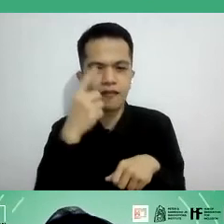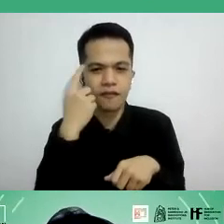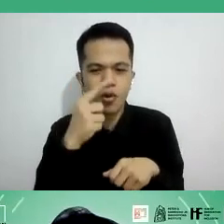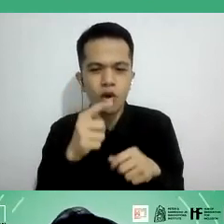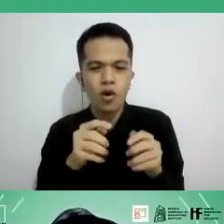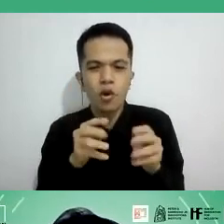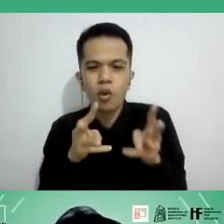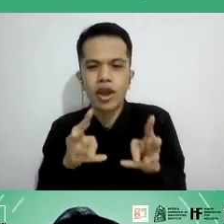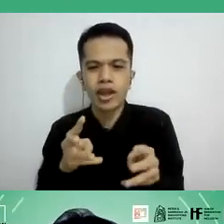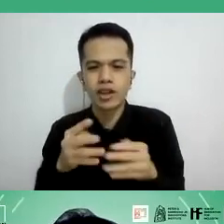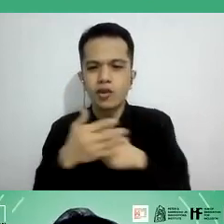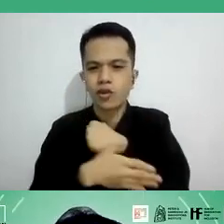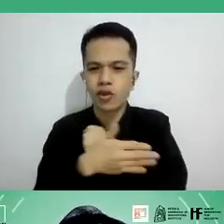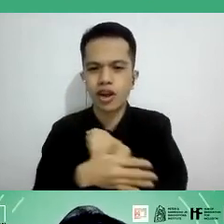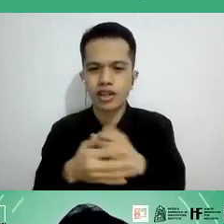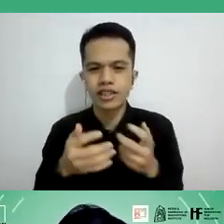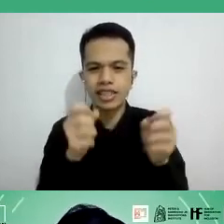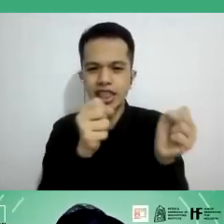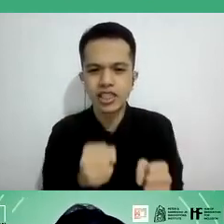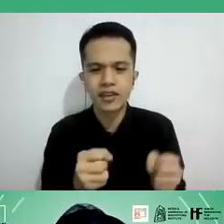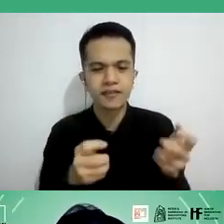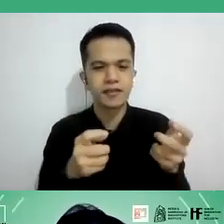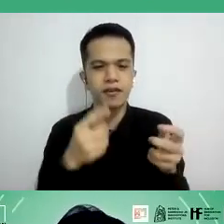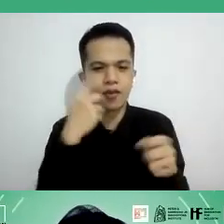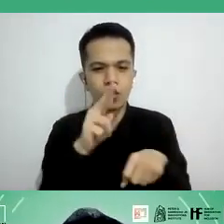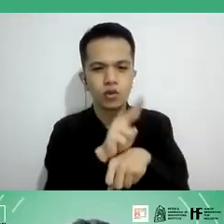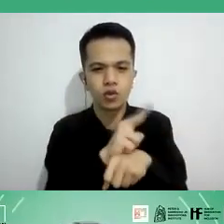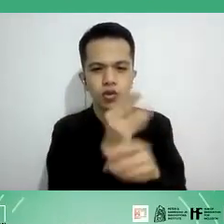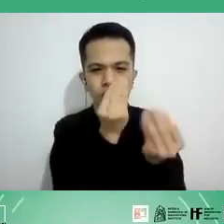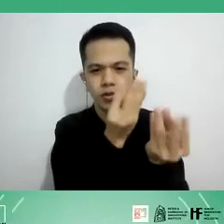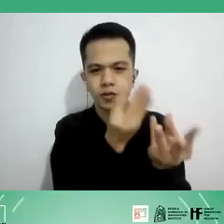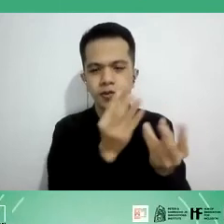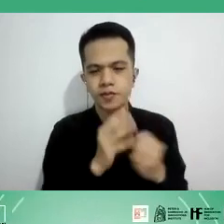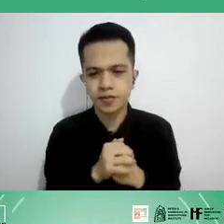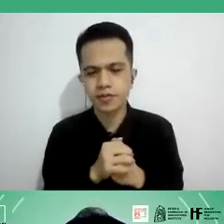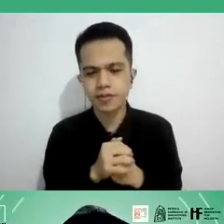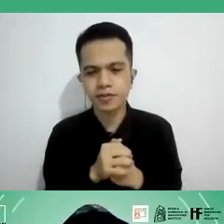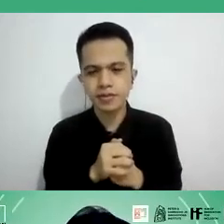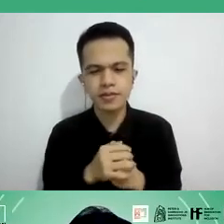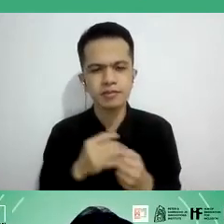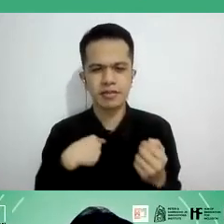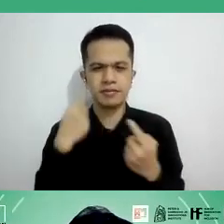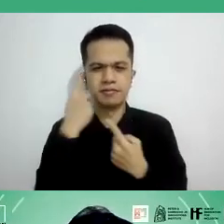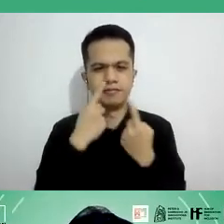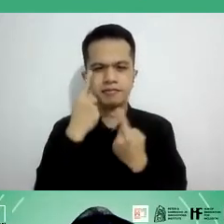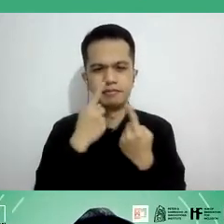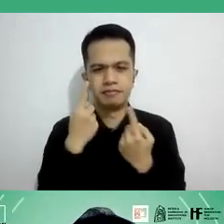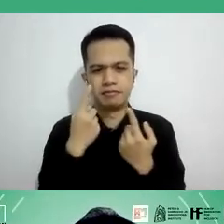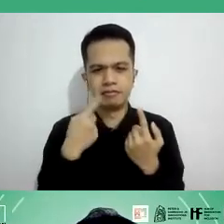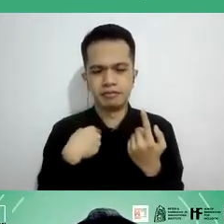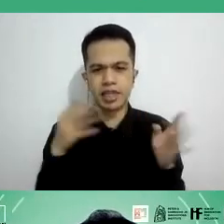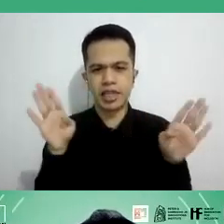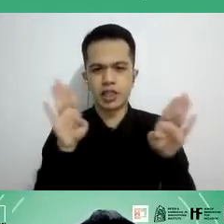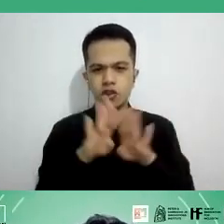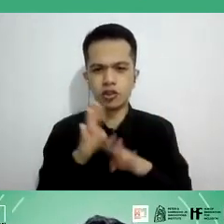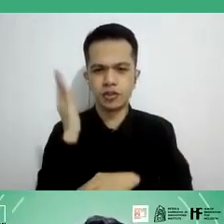way the country shapes and uses the information. So I think I will close the